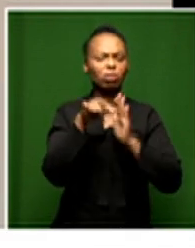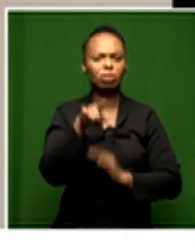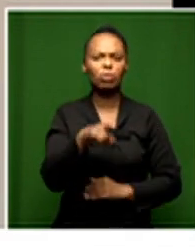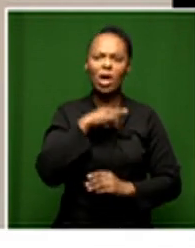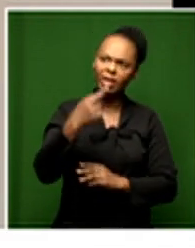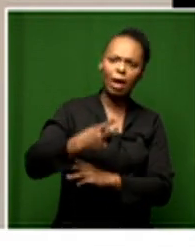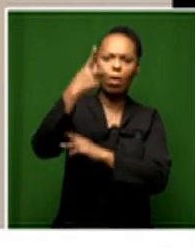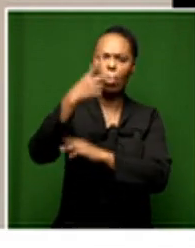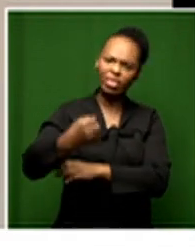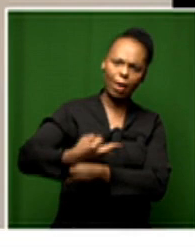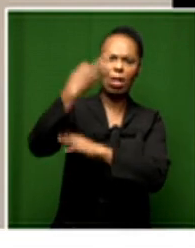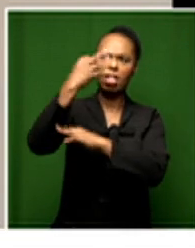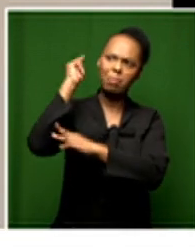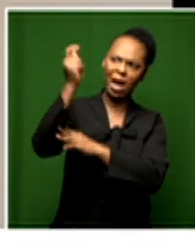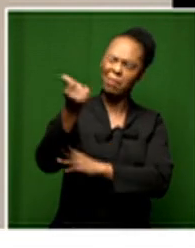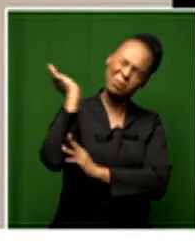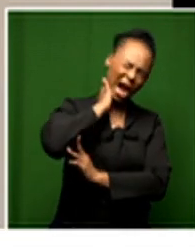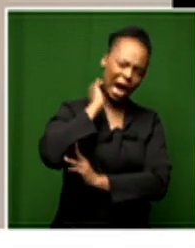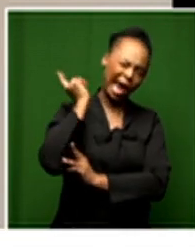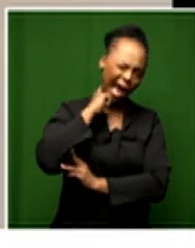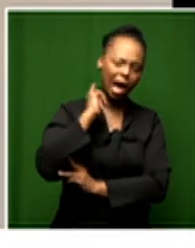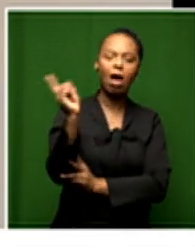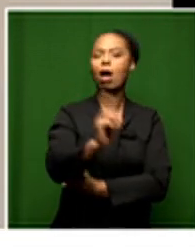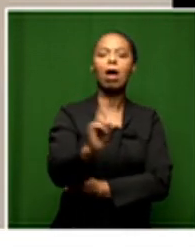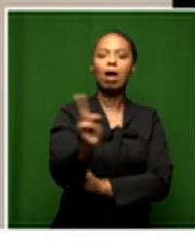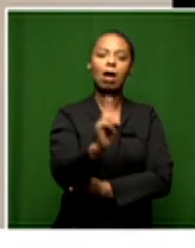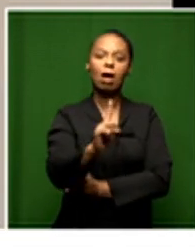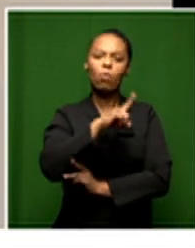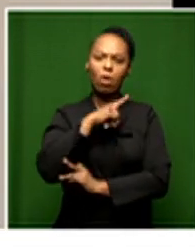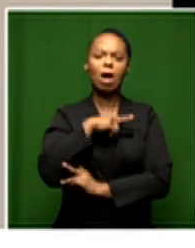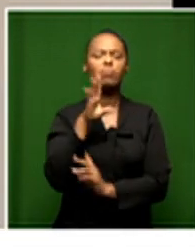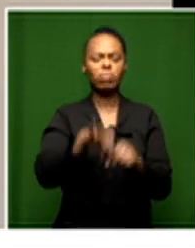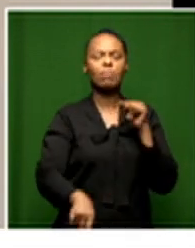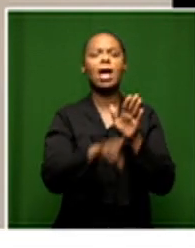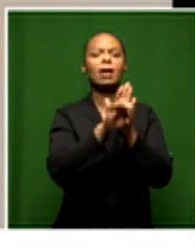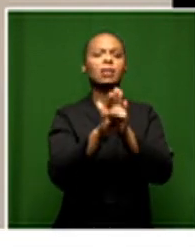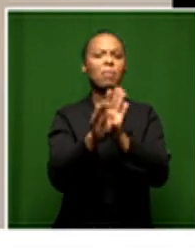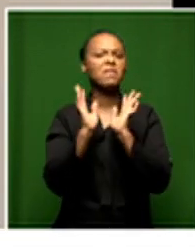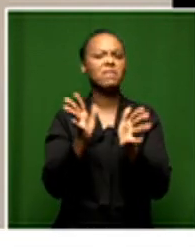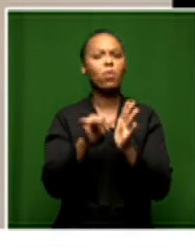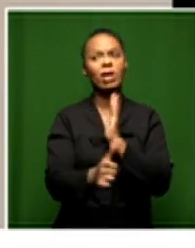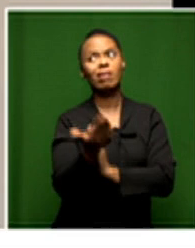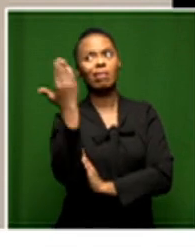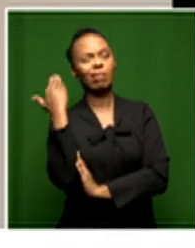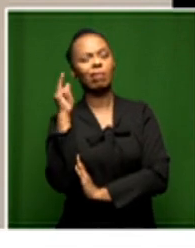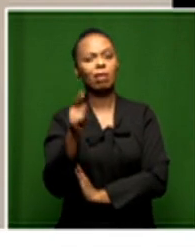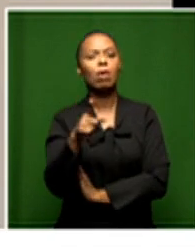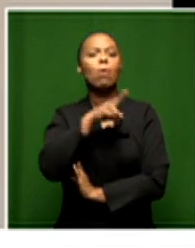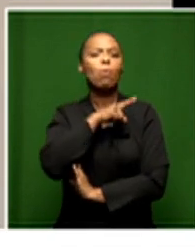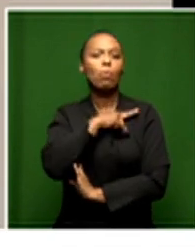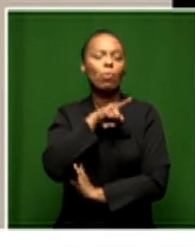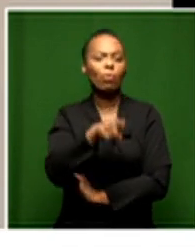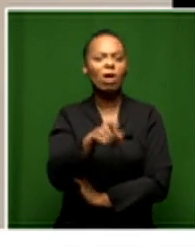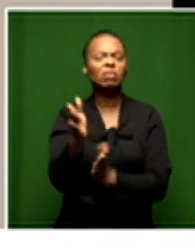price or triple the price. And we saw, unfortunately, examples of this in the recent weeks, where